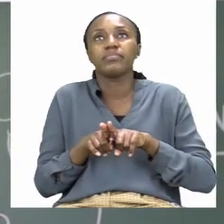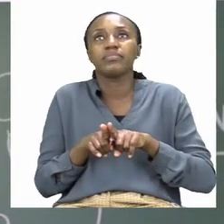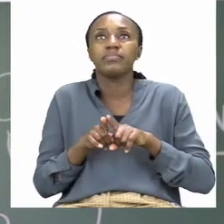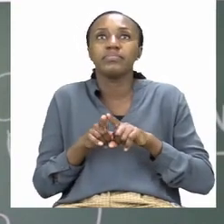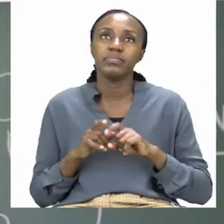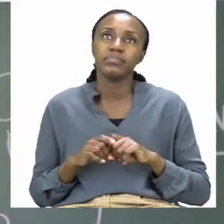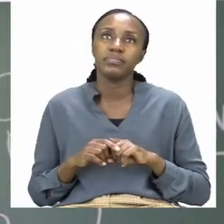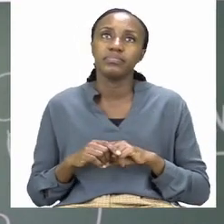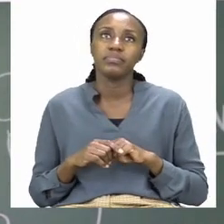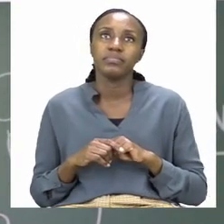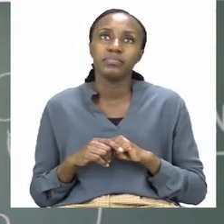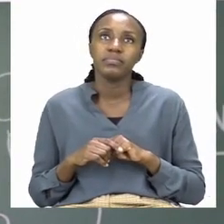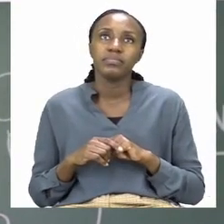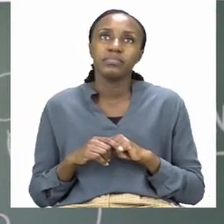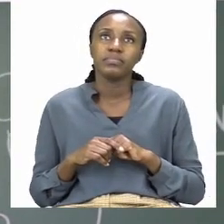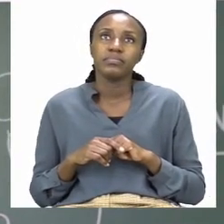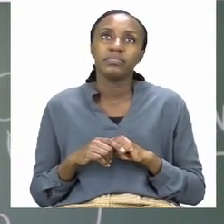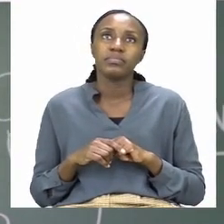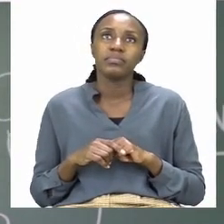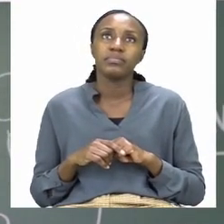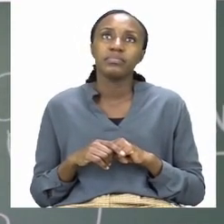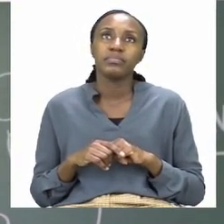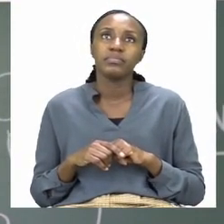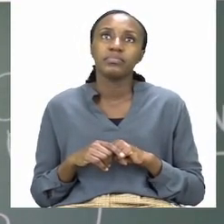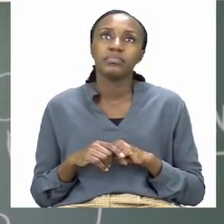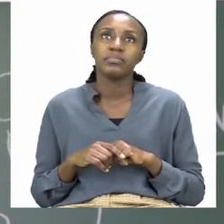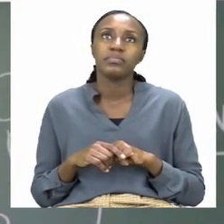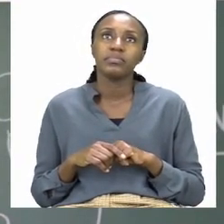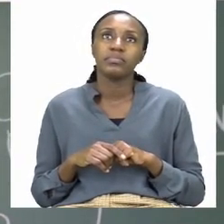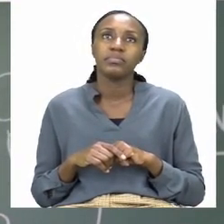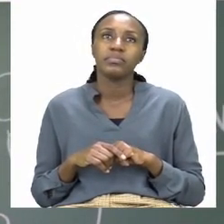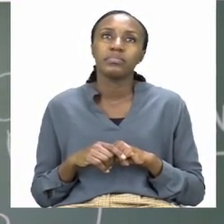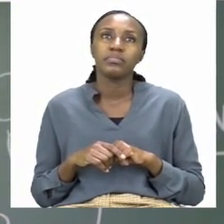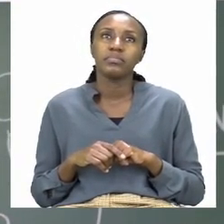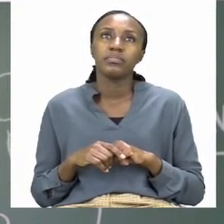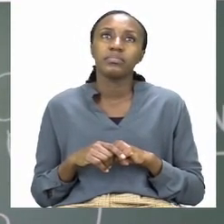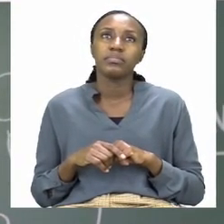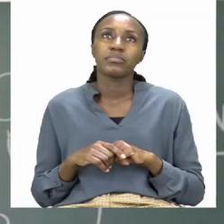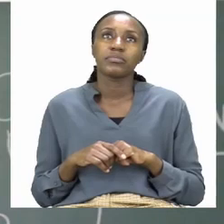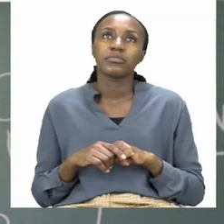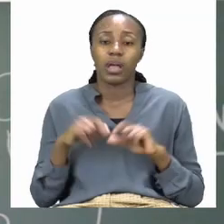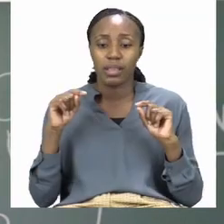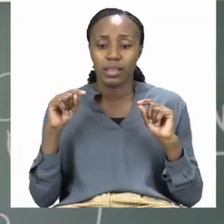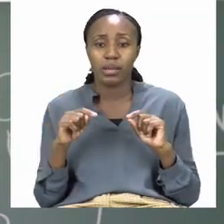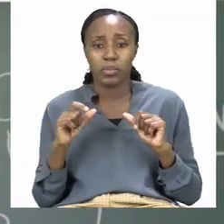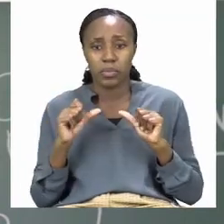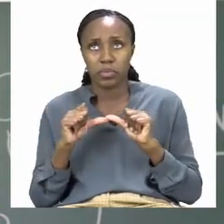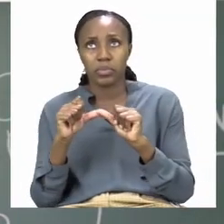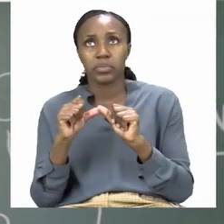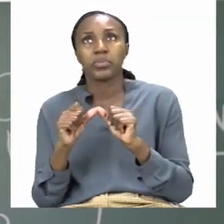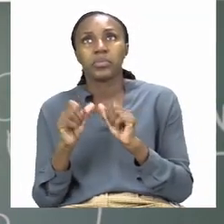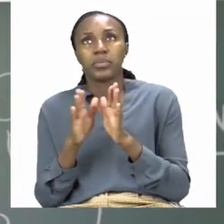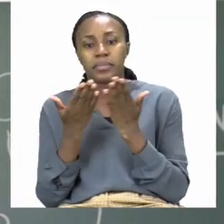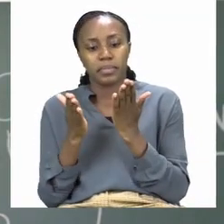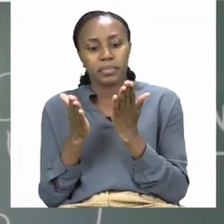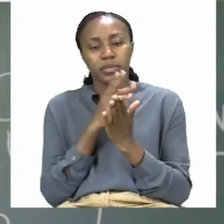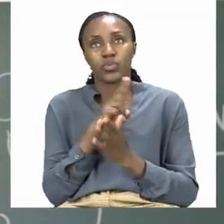shapes. Now before you do that, let's quickly turn our booklets to page